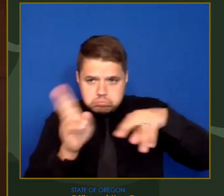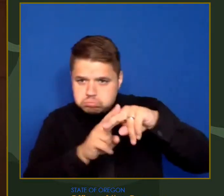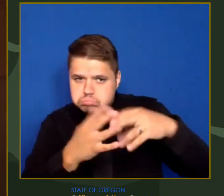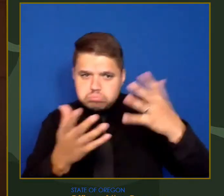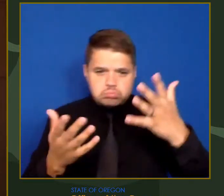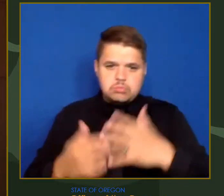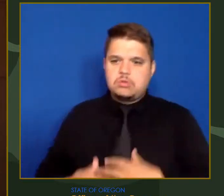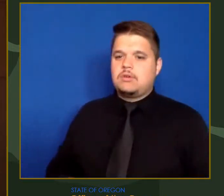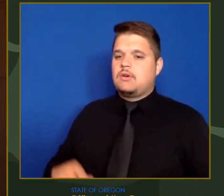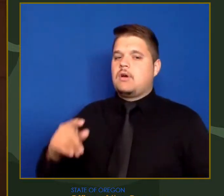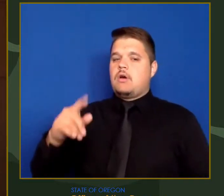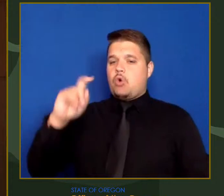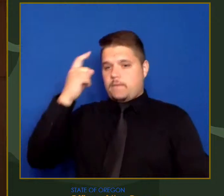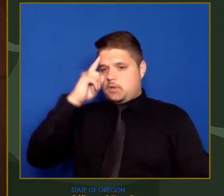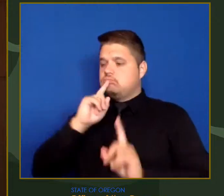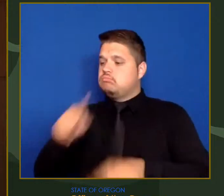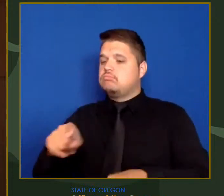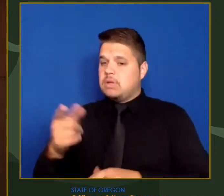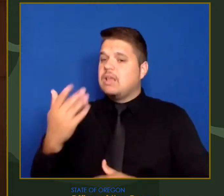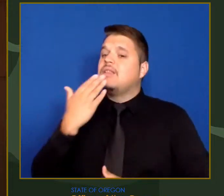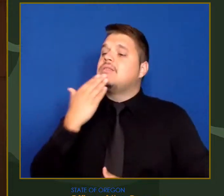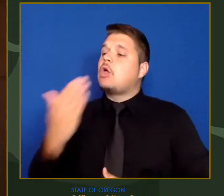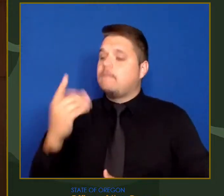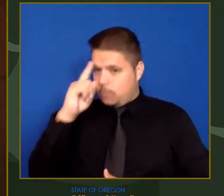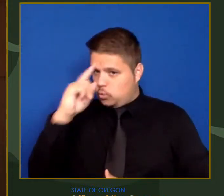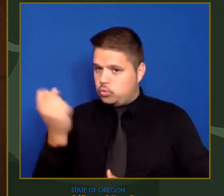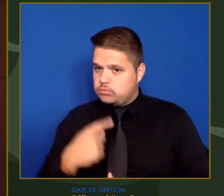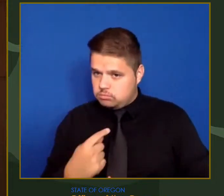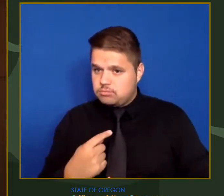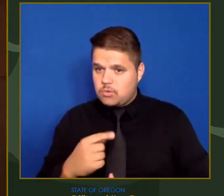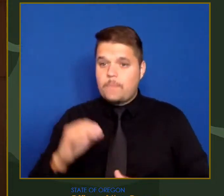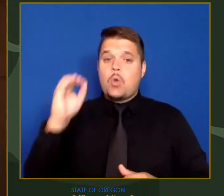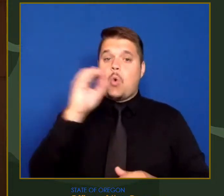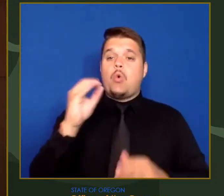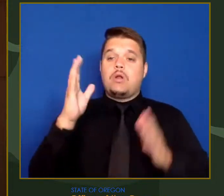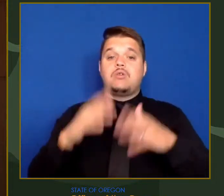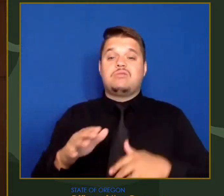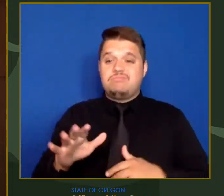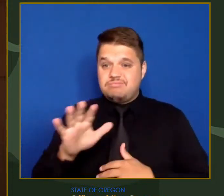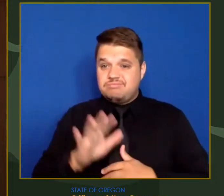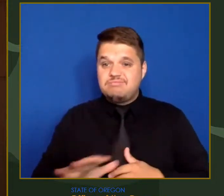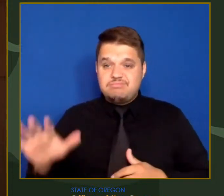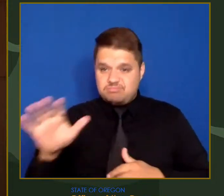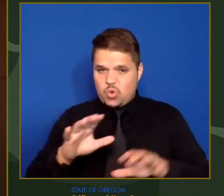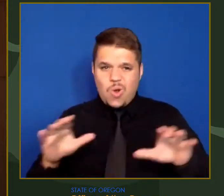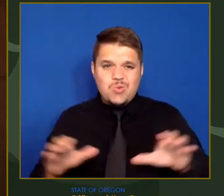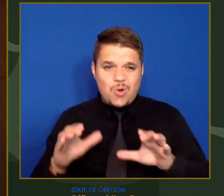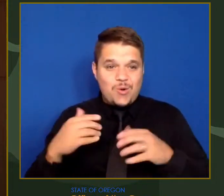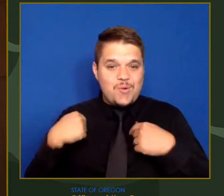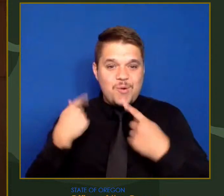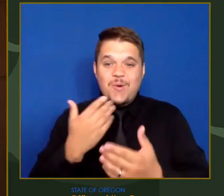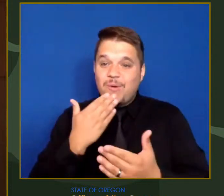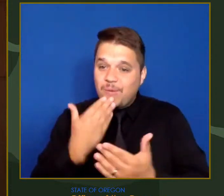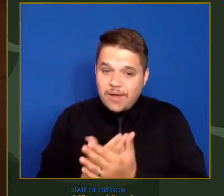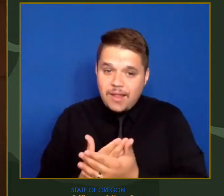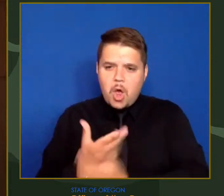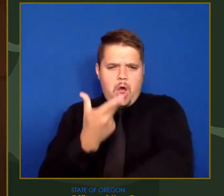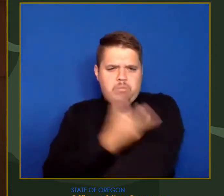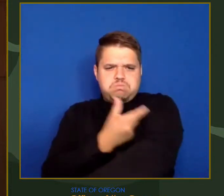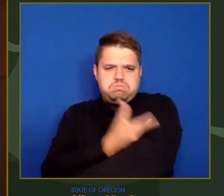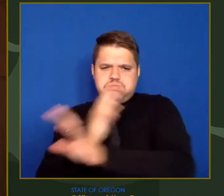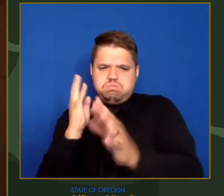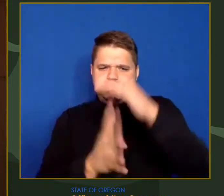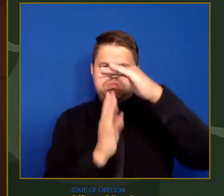that Oregonians have done a really fine job getting vaccinated, and we're doing really well. What the data is